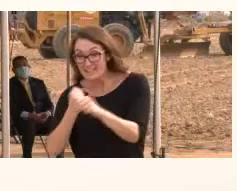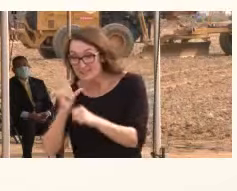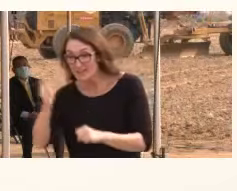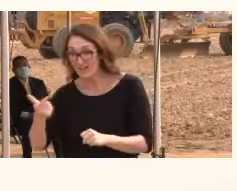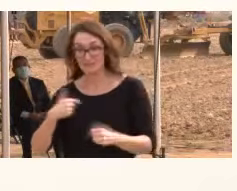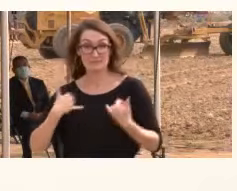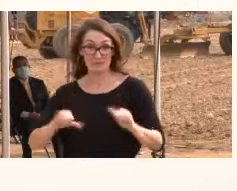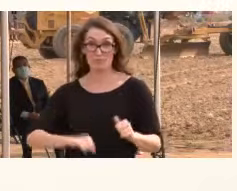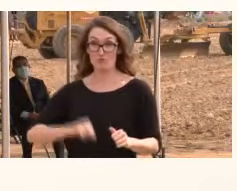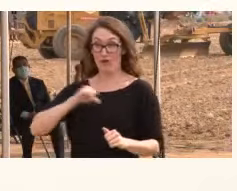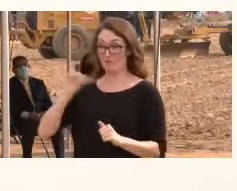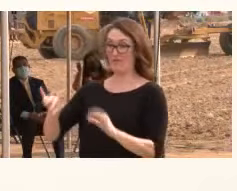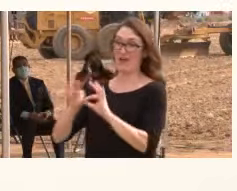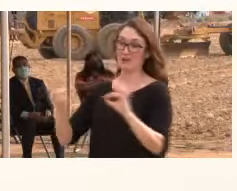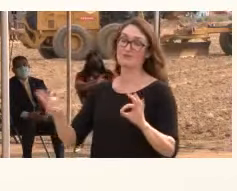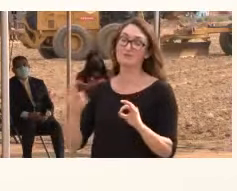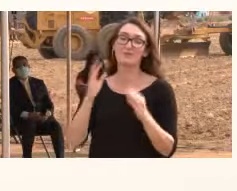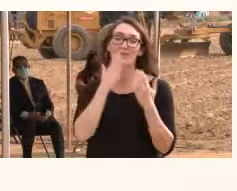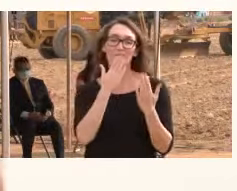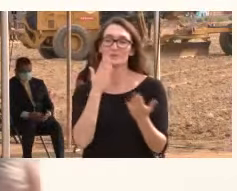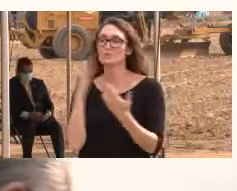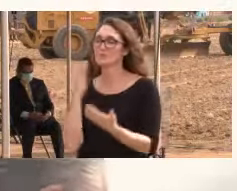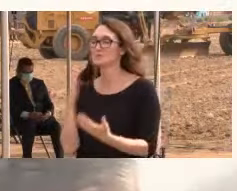I'm still proud of it. Thank you.